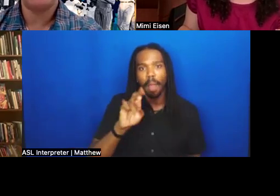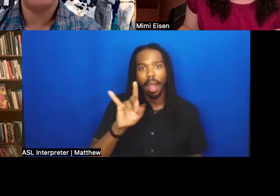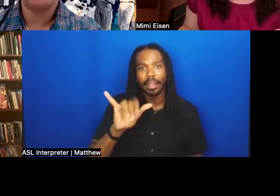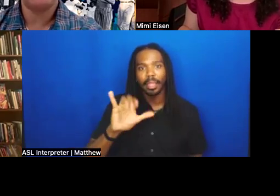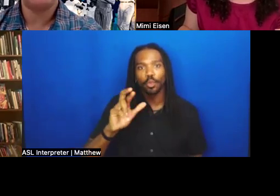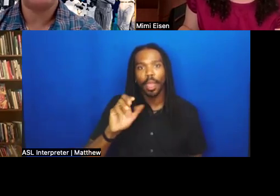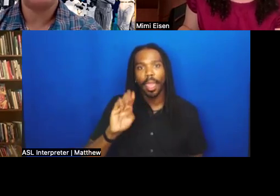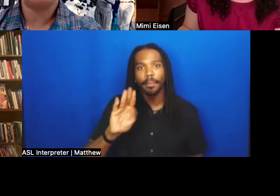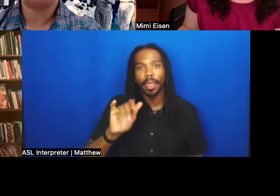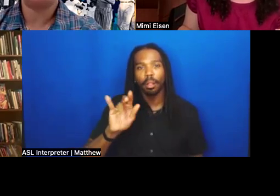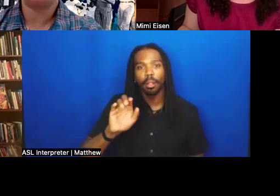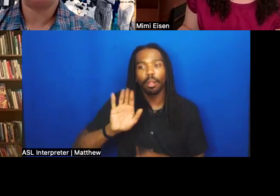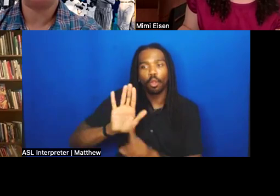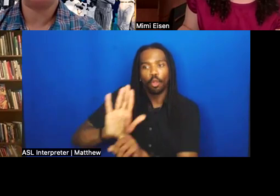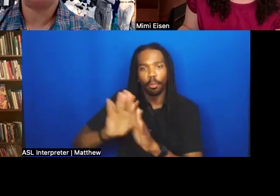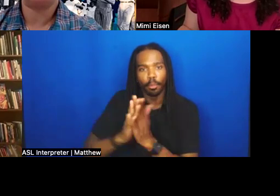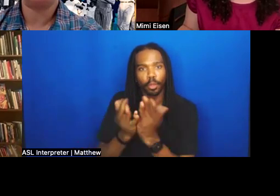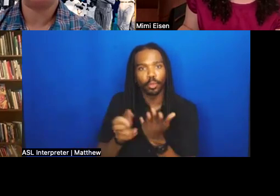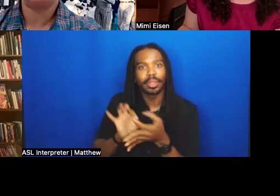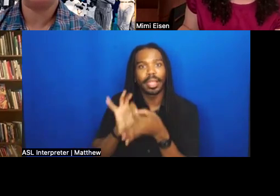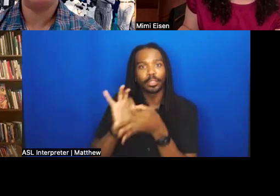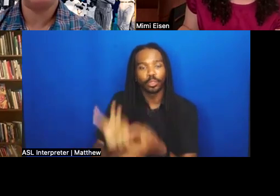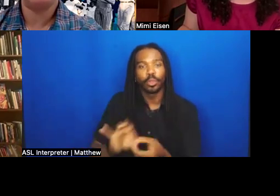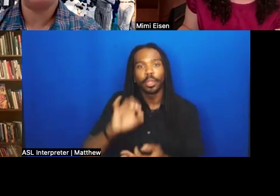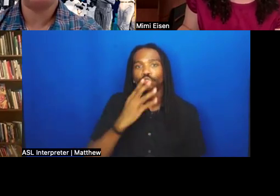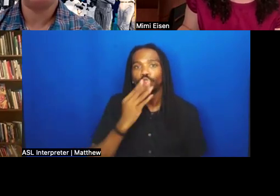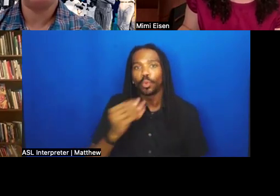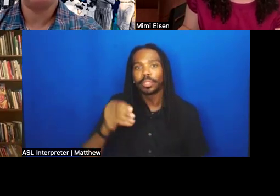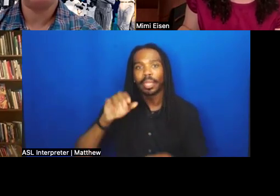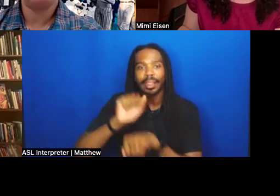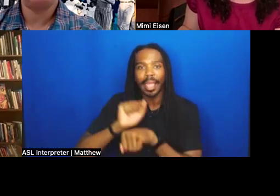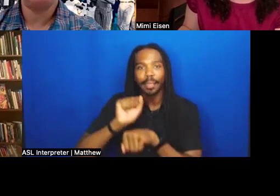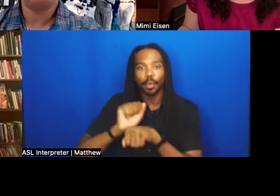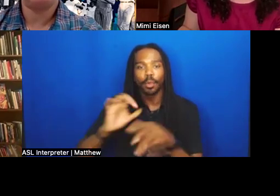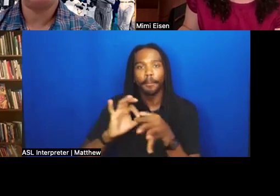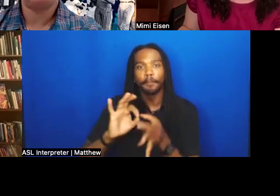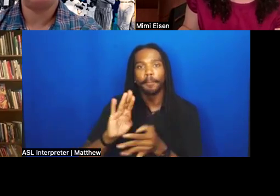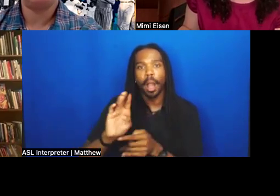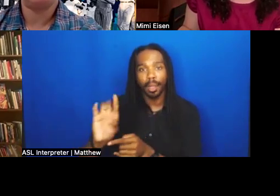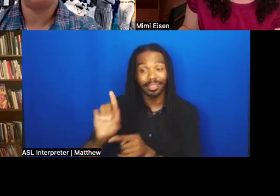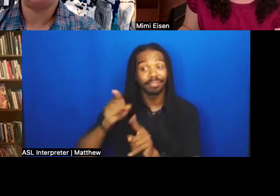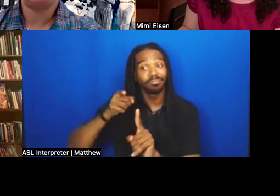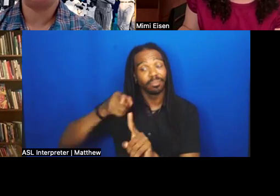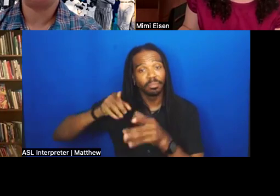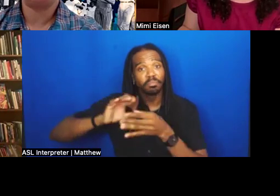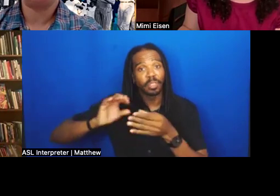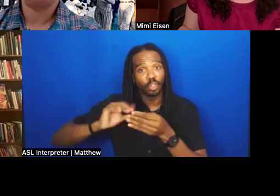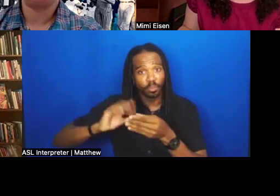the Jewish Labor Fund, who she points out, celebrated Eastern European Jews as a